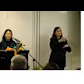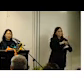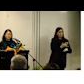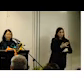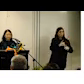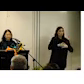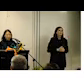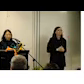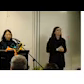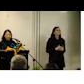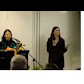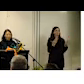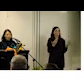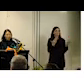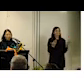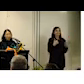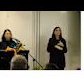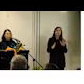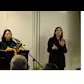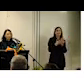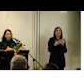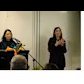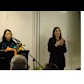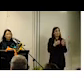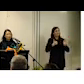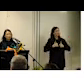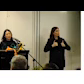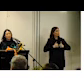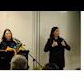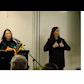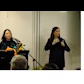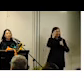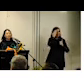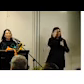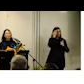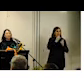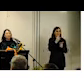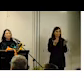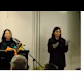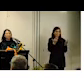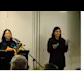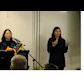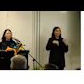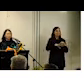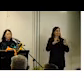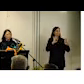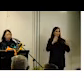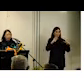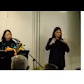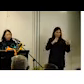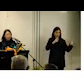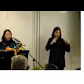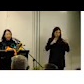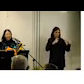excitatory neurotransmitter of the brain. So in a happy, healthy brain, this balance between inhibition and excitation is intricately